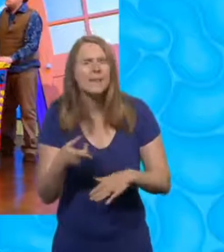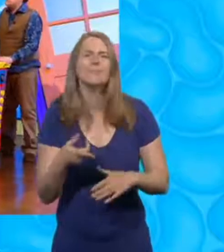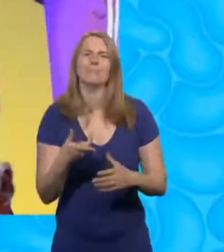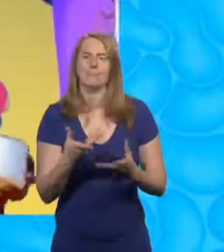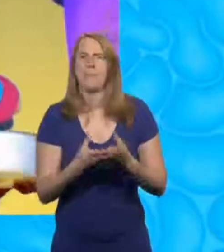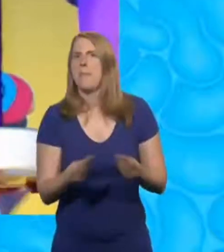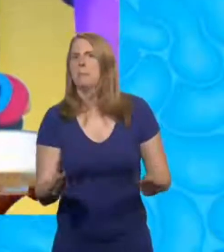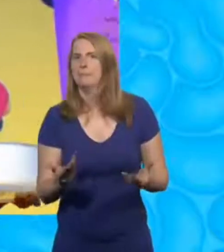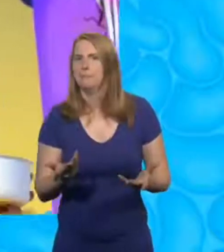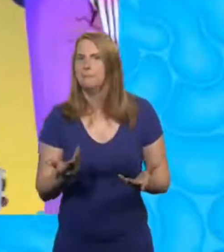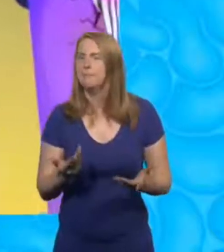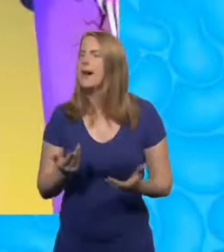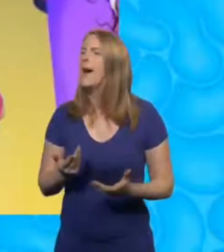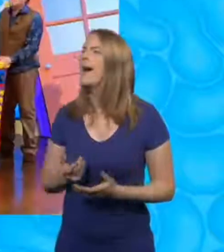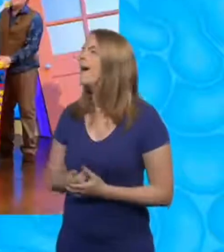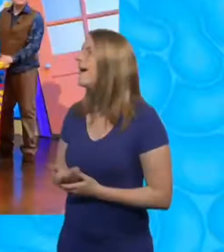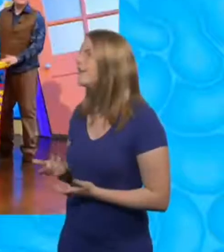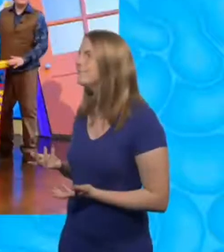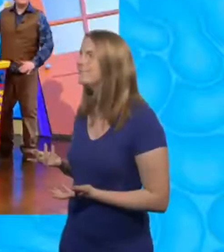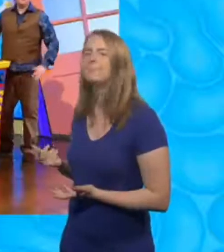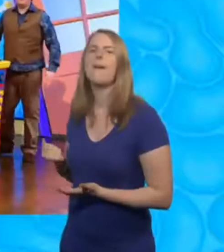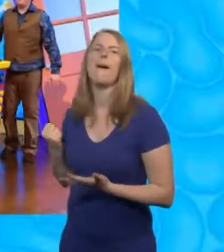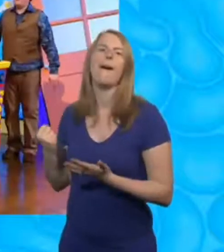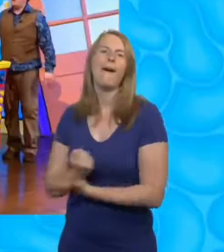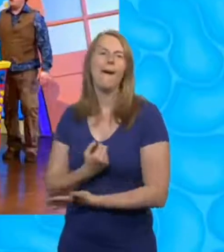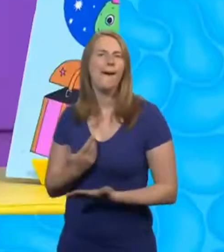Oh, you seem to be all out of cake.